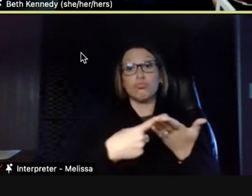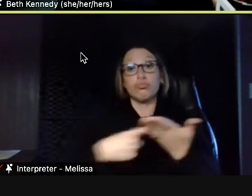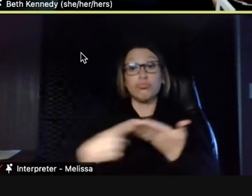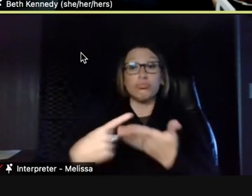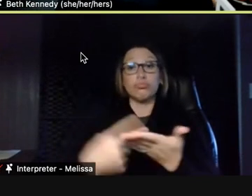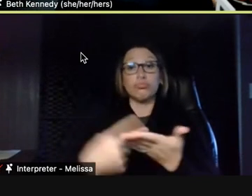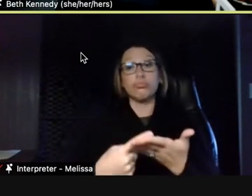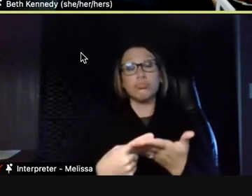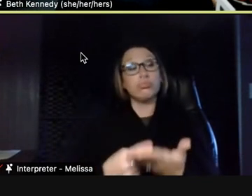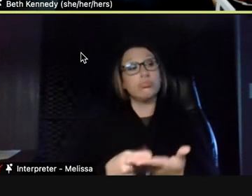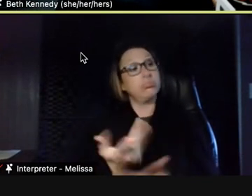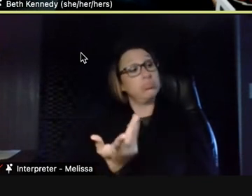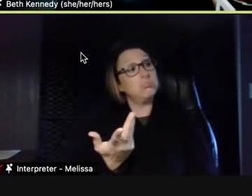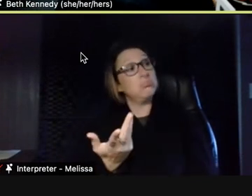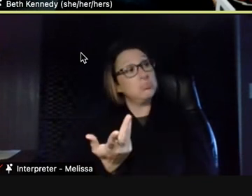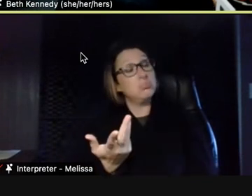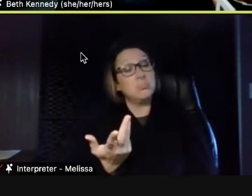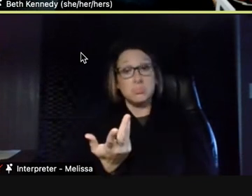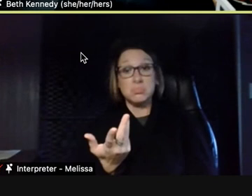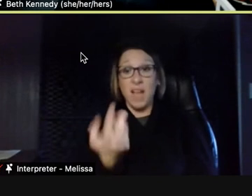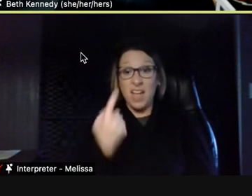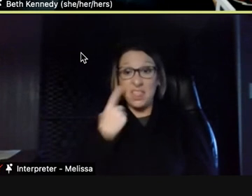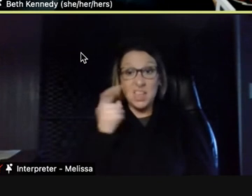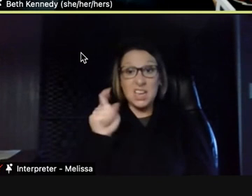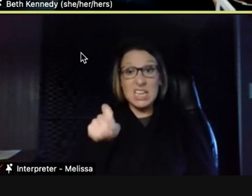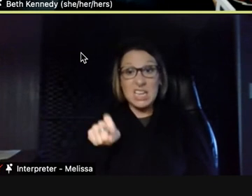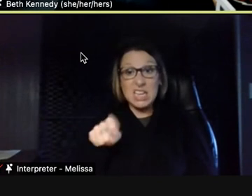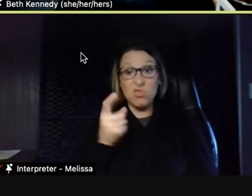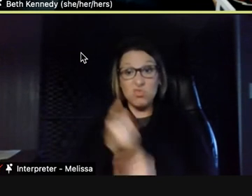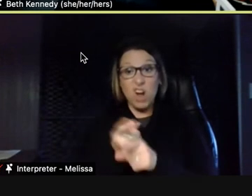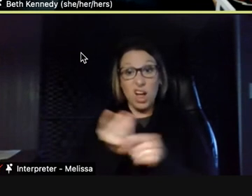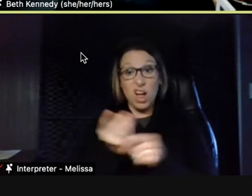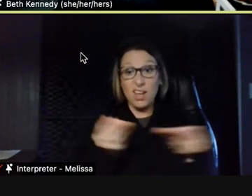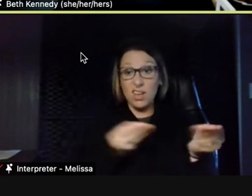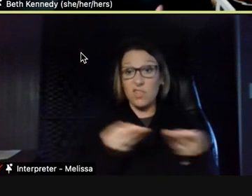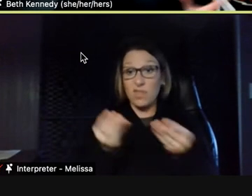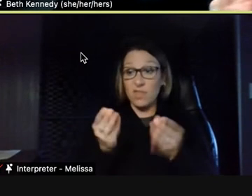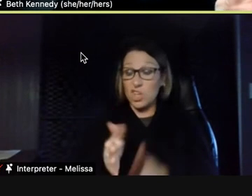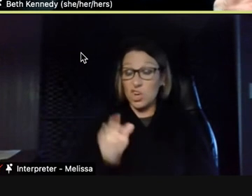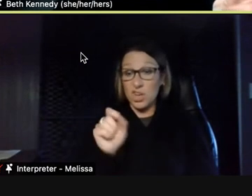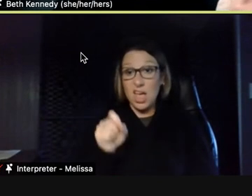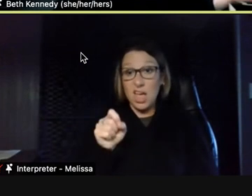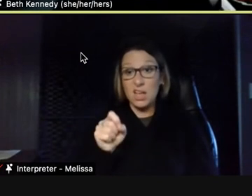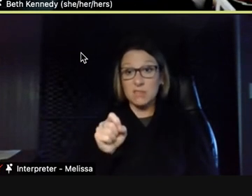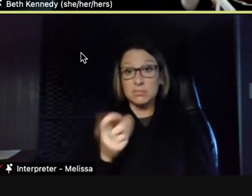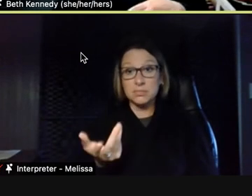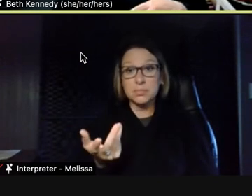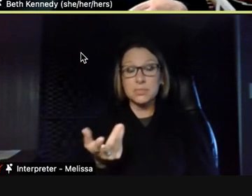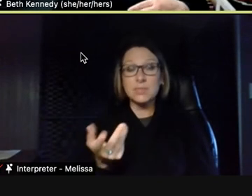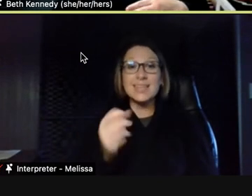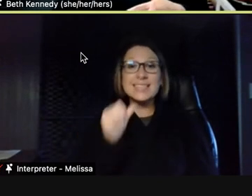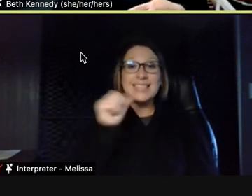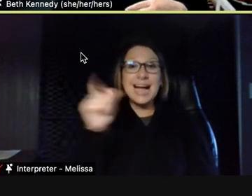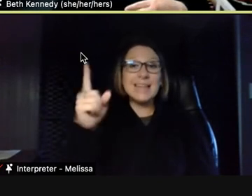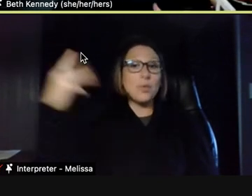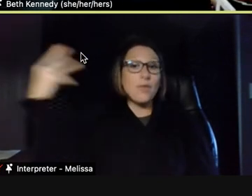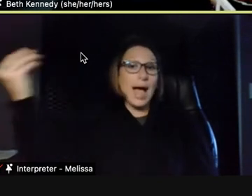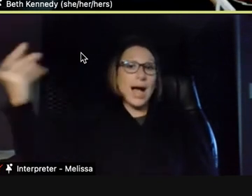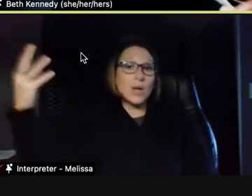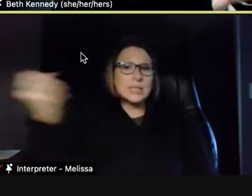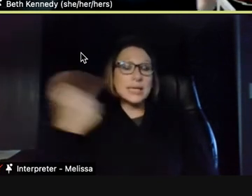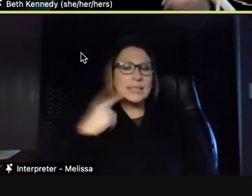what? Maybe we do need that intervener. Maybe we do. And so it's not someone from the outside saying you have